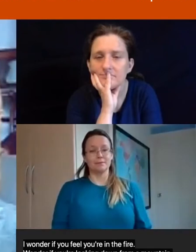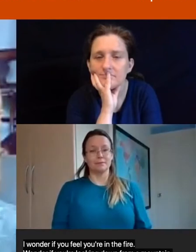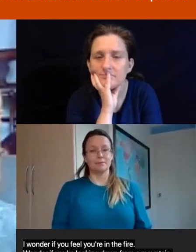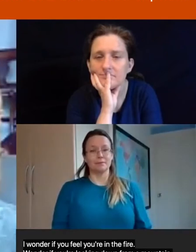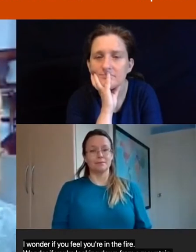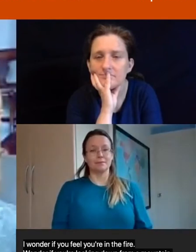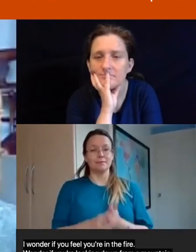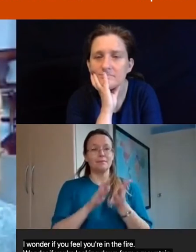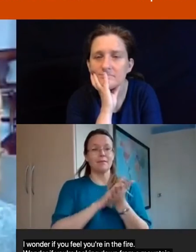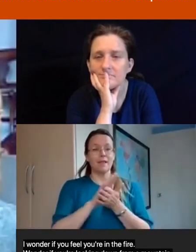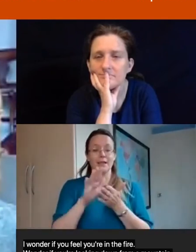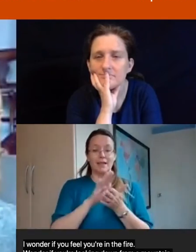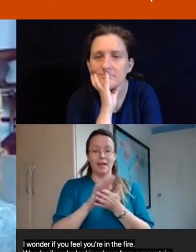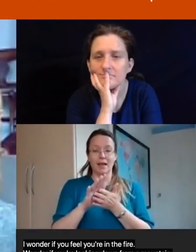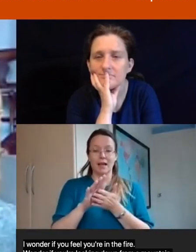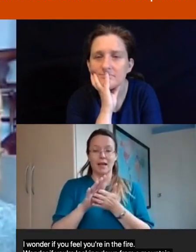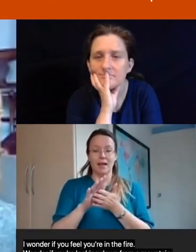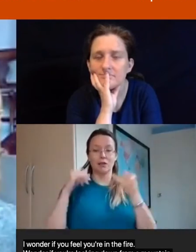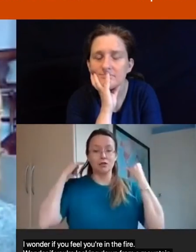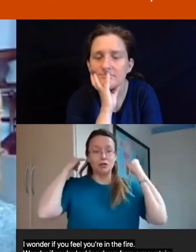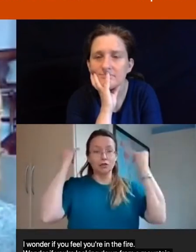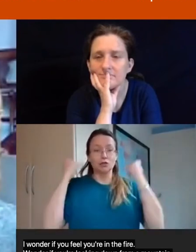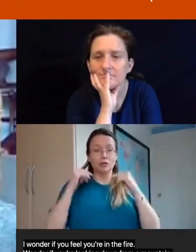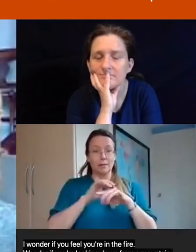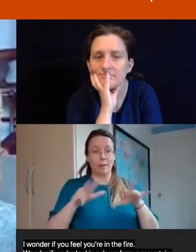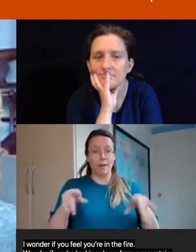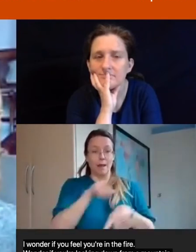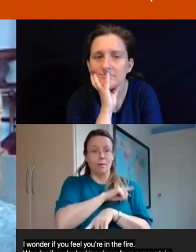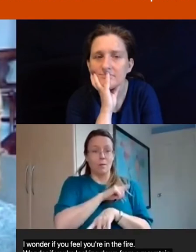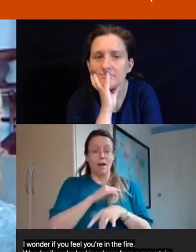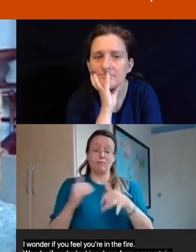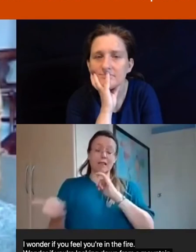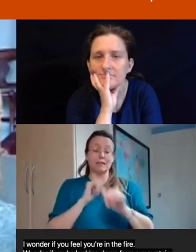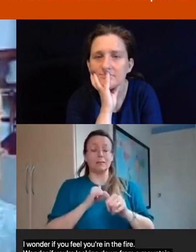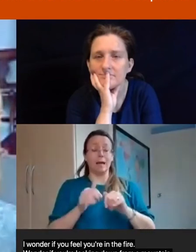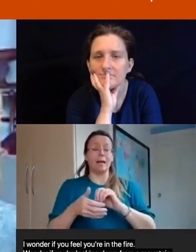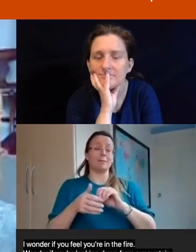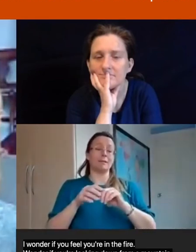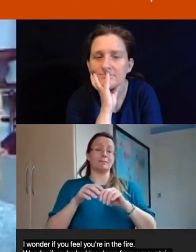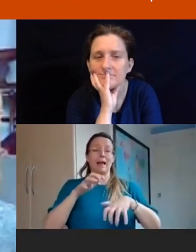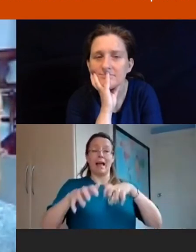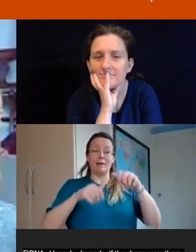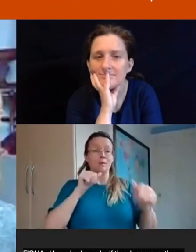Hannah, I wonder if the sheep were there because sometimes animals are the best company.